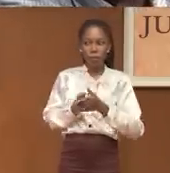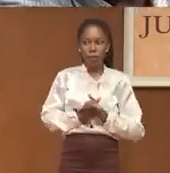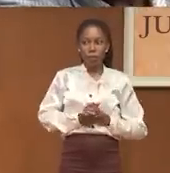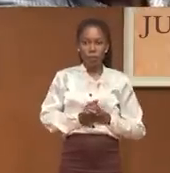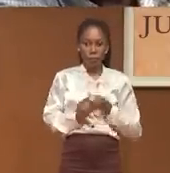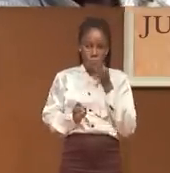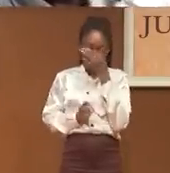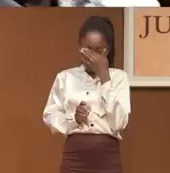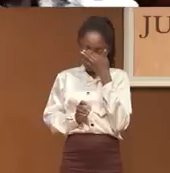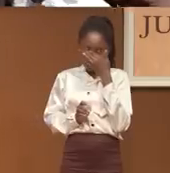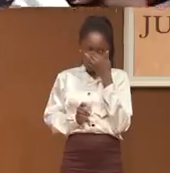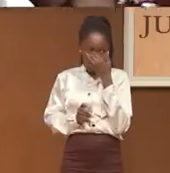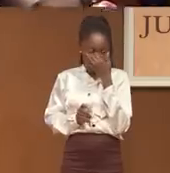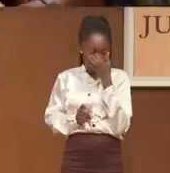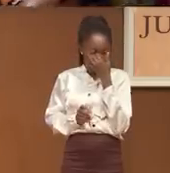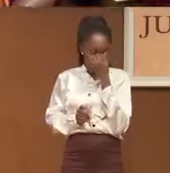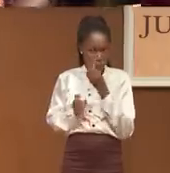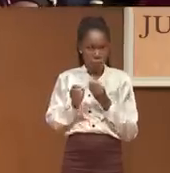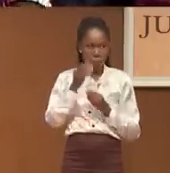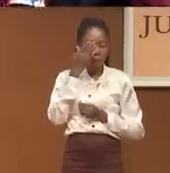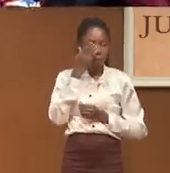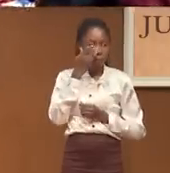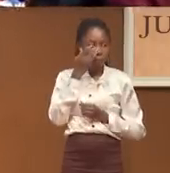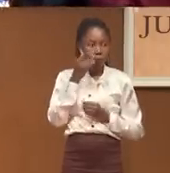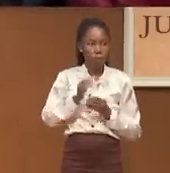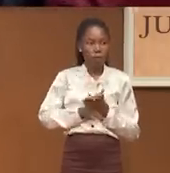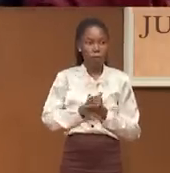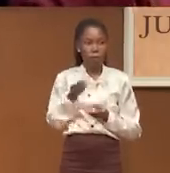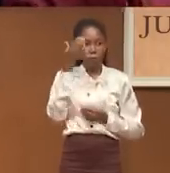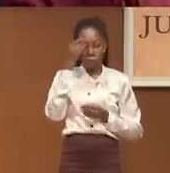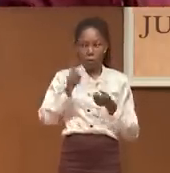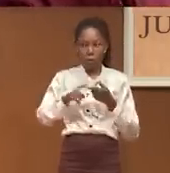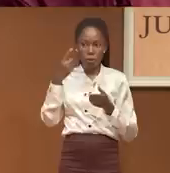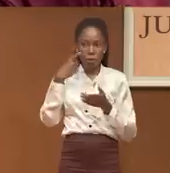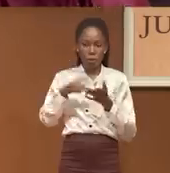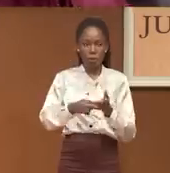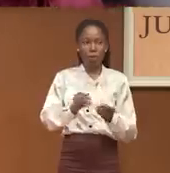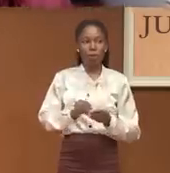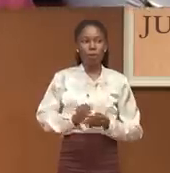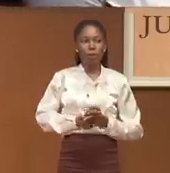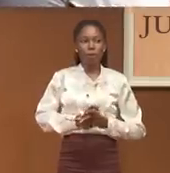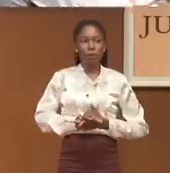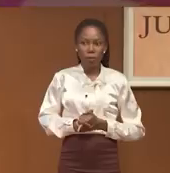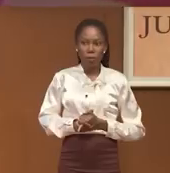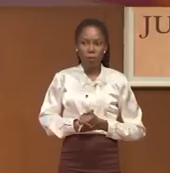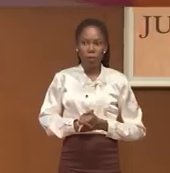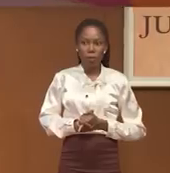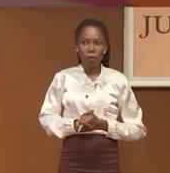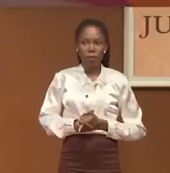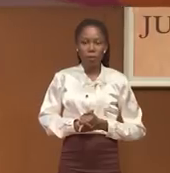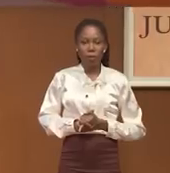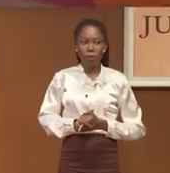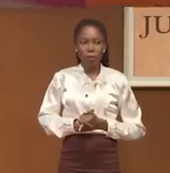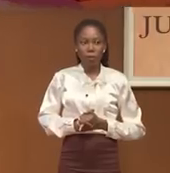out. Let me know, because we can put the phone on. We can charge it and have a look. But let me hear from him. There is no controversy as to that. As you